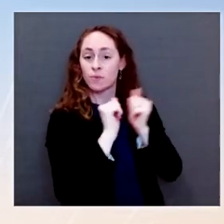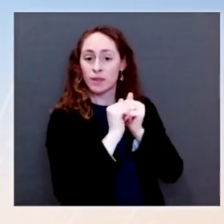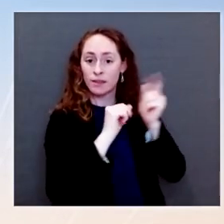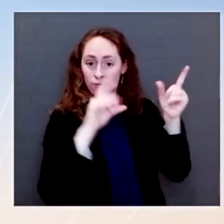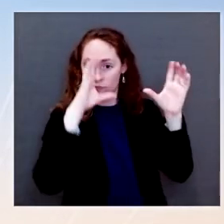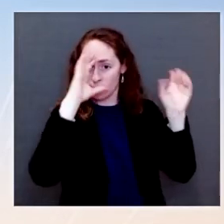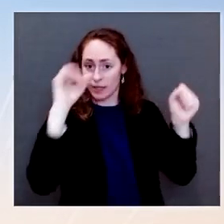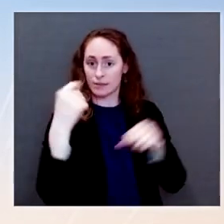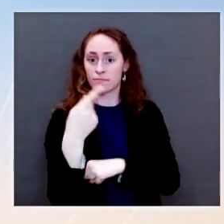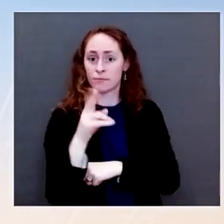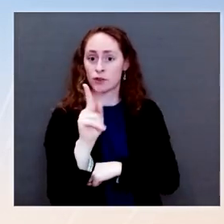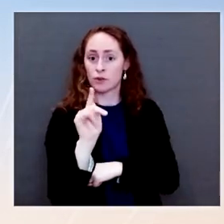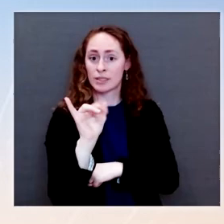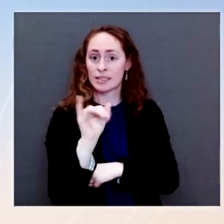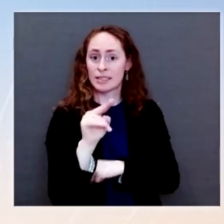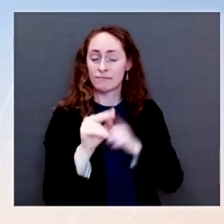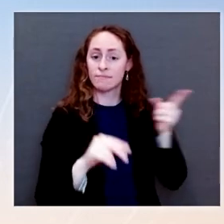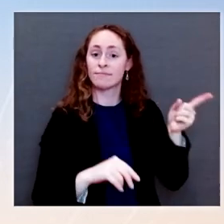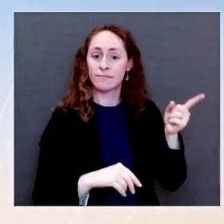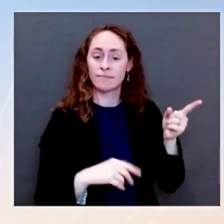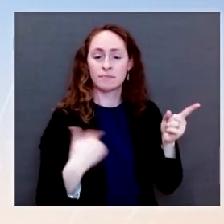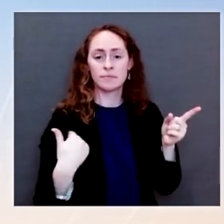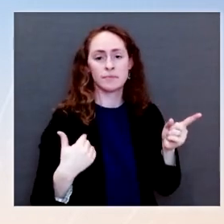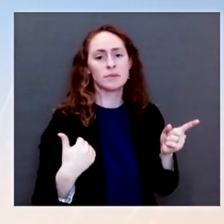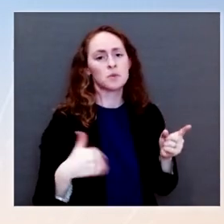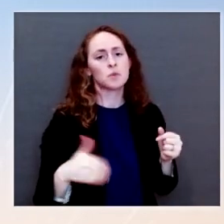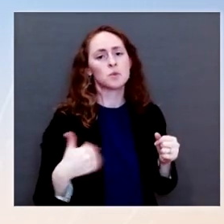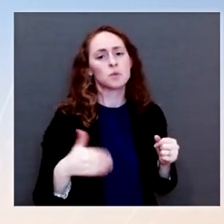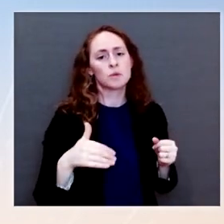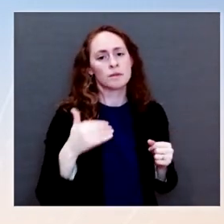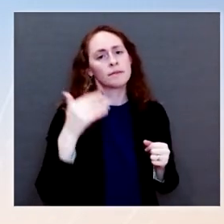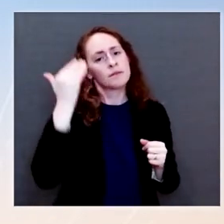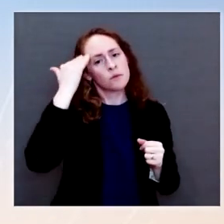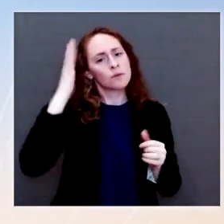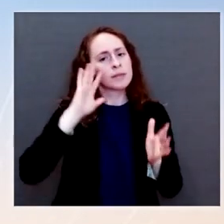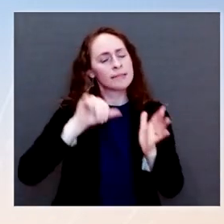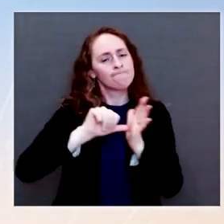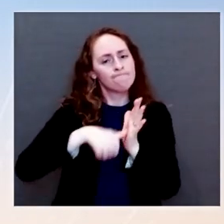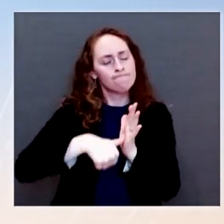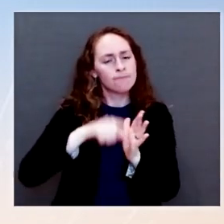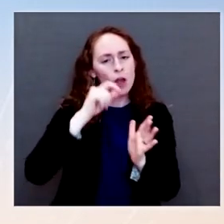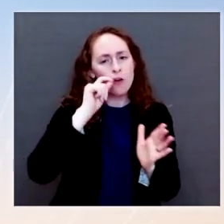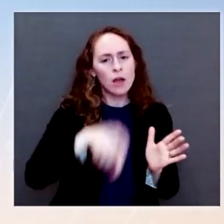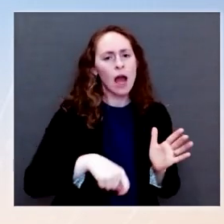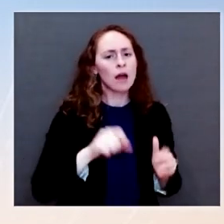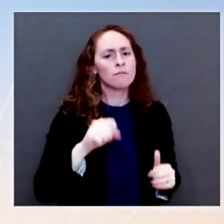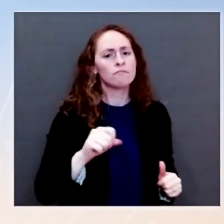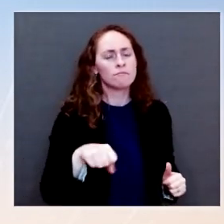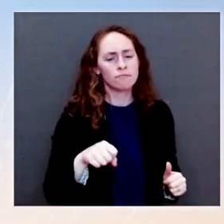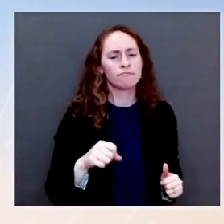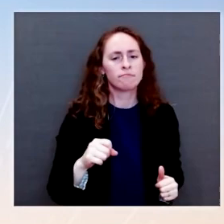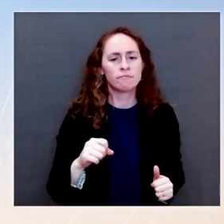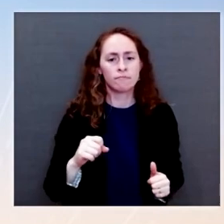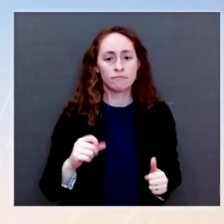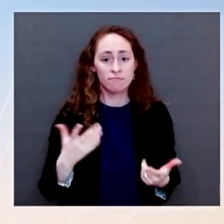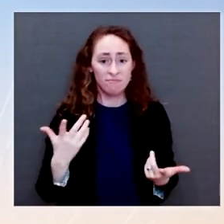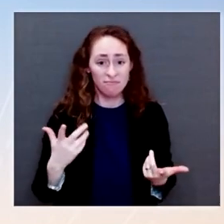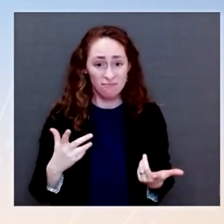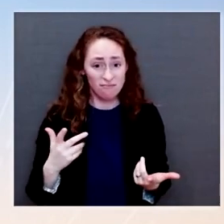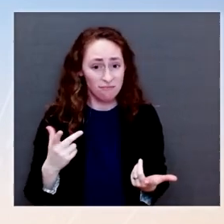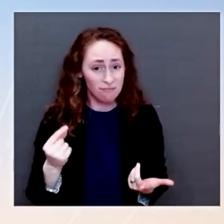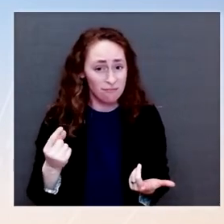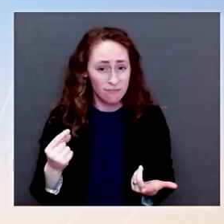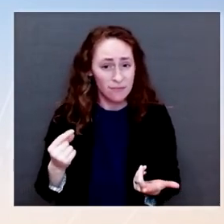summit on strategic stability and cybersecurity? Well, we certainly expect Ukraine to be a major topic of discussion during the